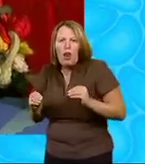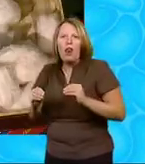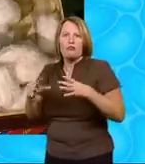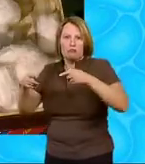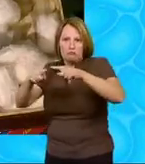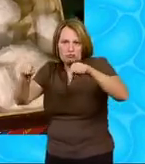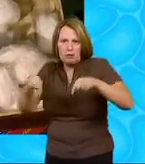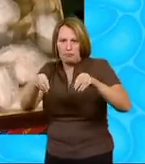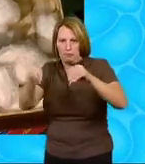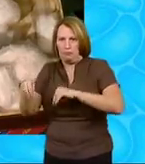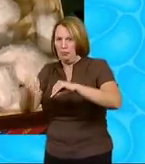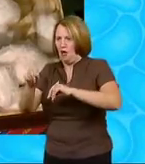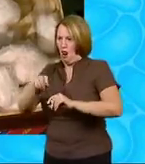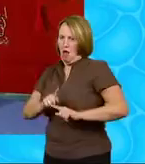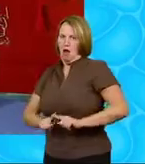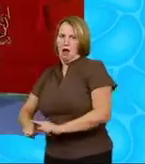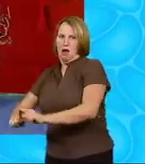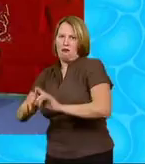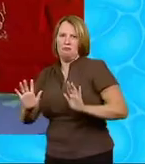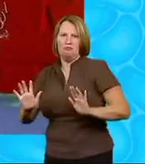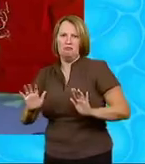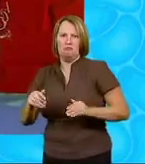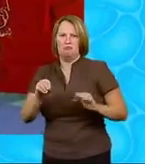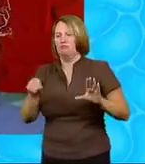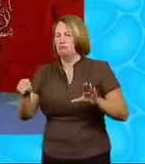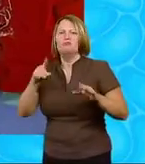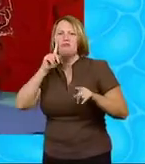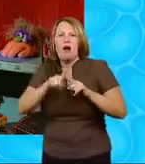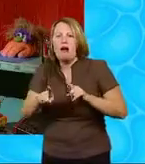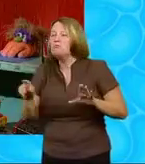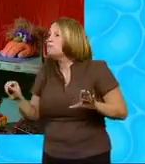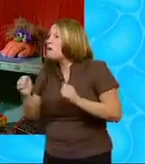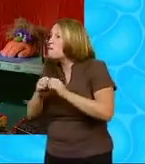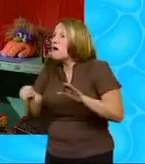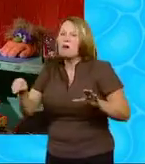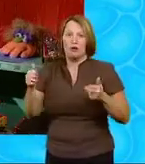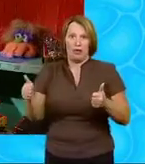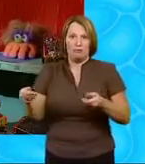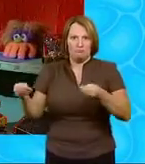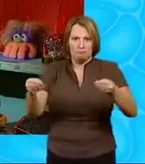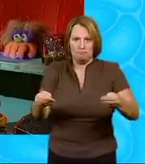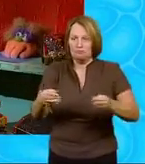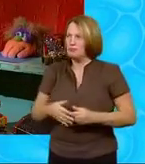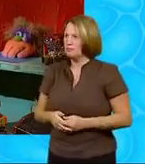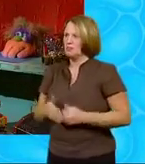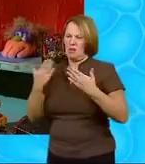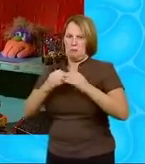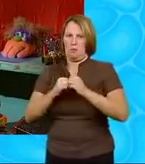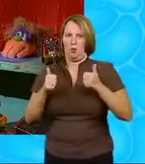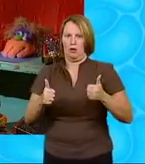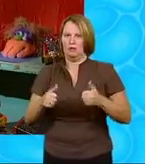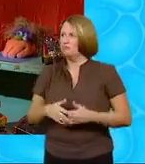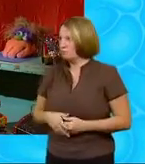that in the tray, excellent. I couldn't find any more black paper, will this do? Yes, it'll be fine. Dark paper's good, blue paper's excellent. Okay,